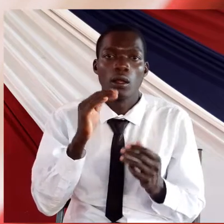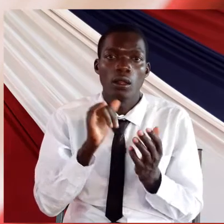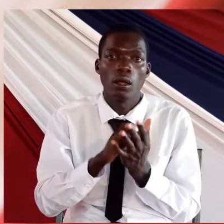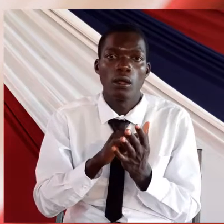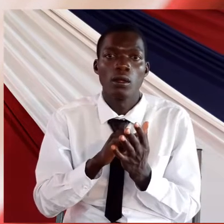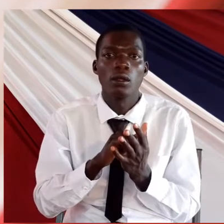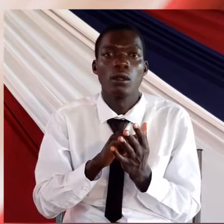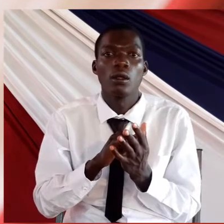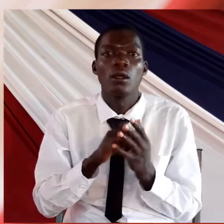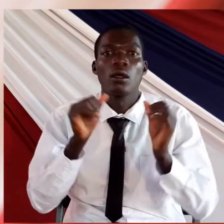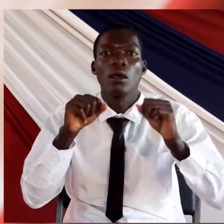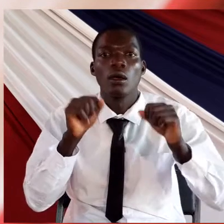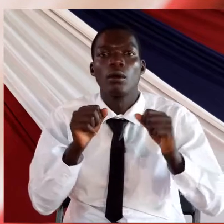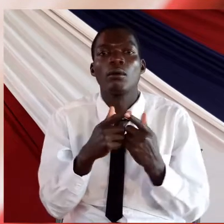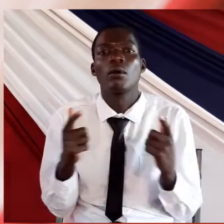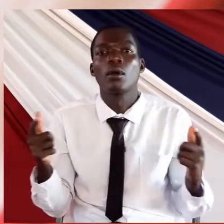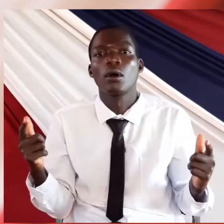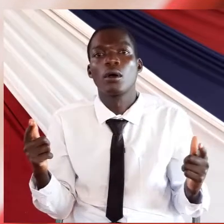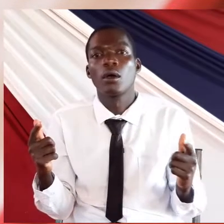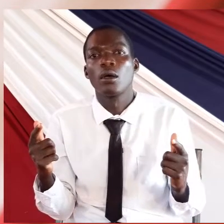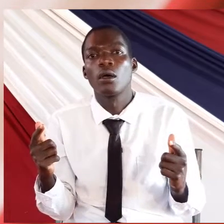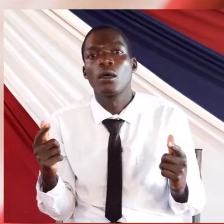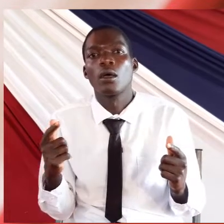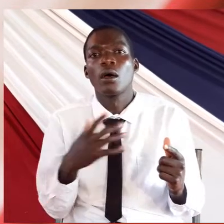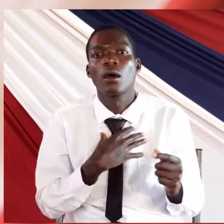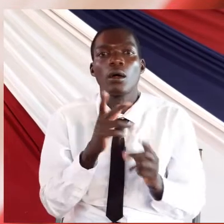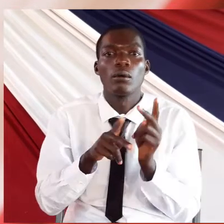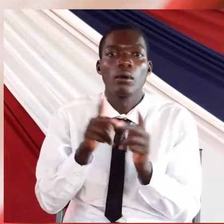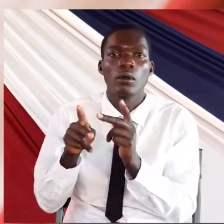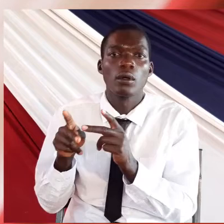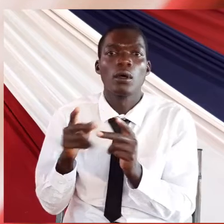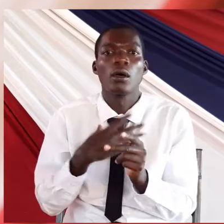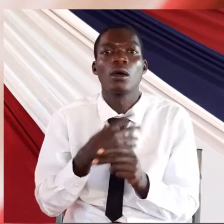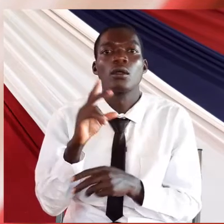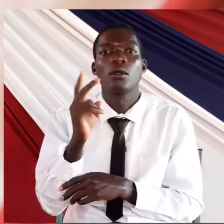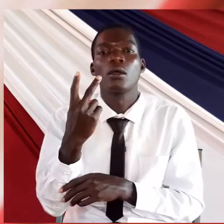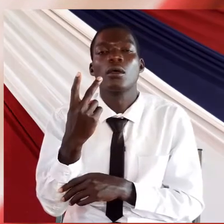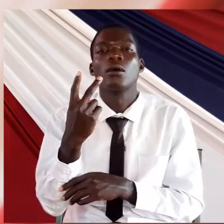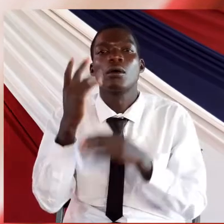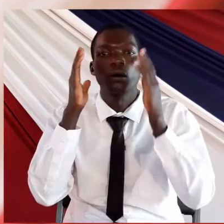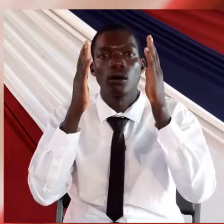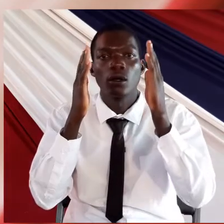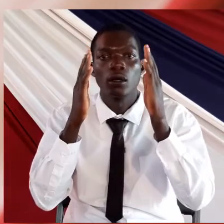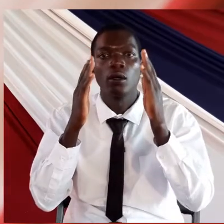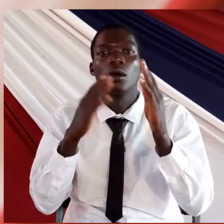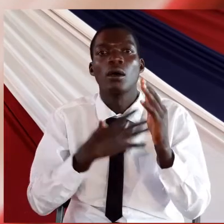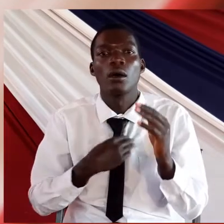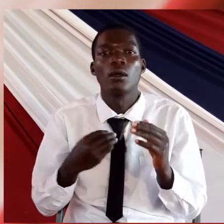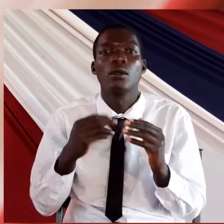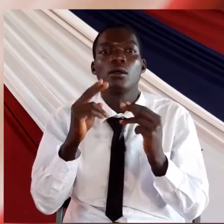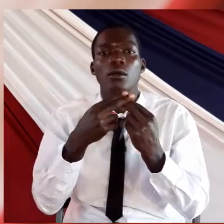the Bible language, mm-hmm. for the process, for the sake of interpretation, yes. for the sake